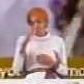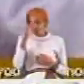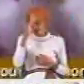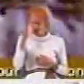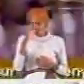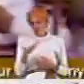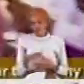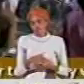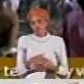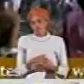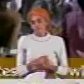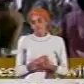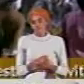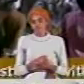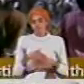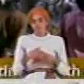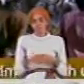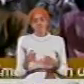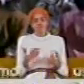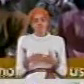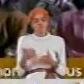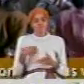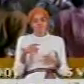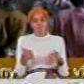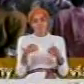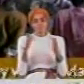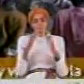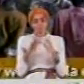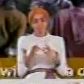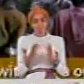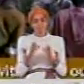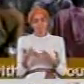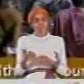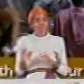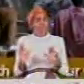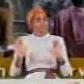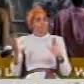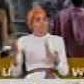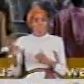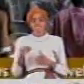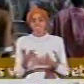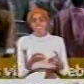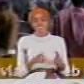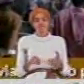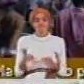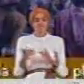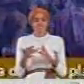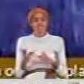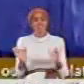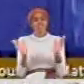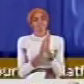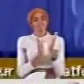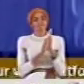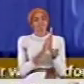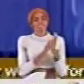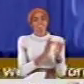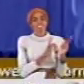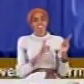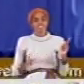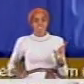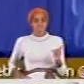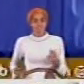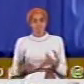After this, we'll go online. Wonderful things are happening online. Praise the Lord. We have